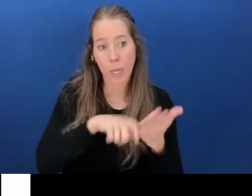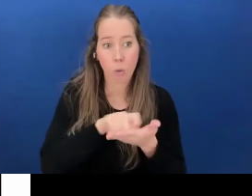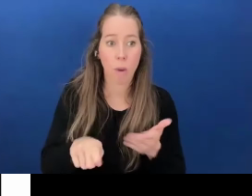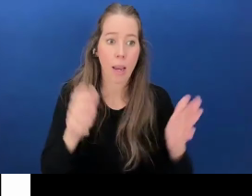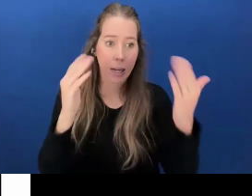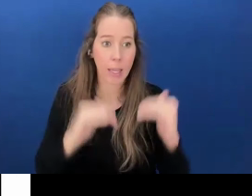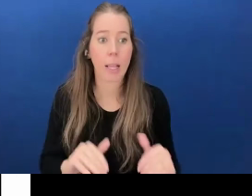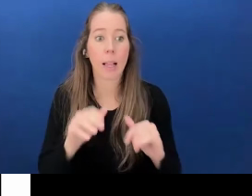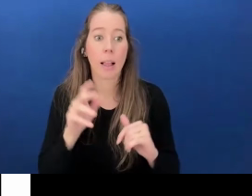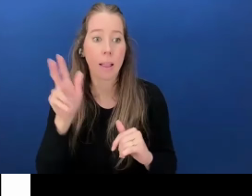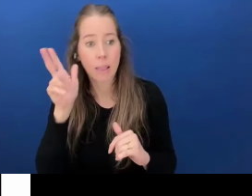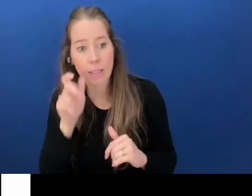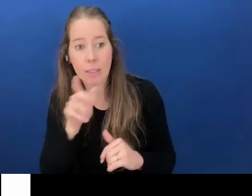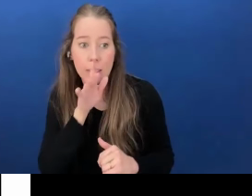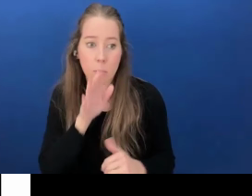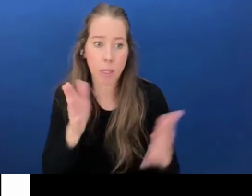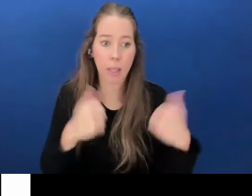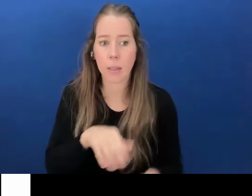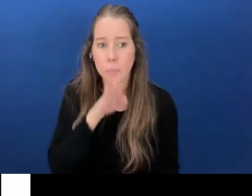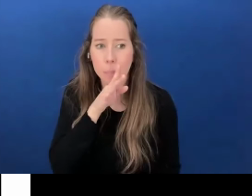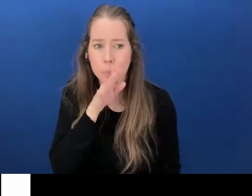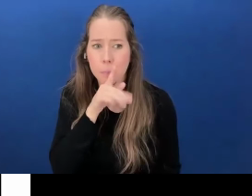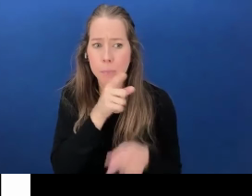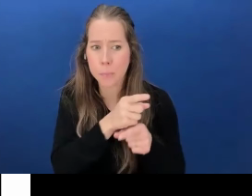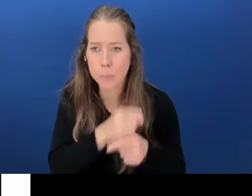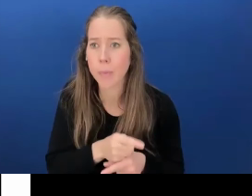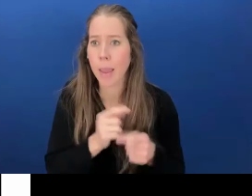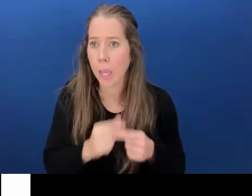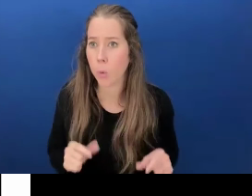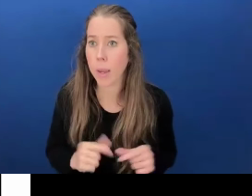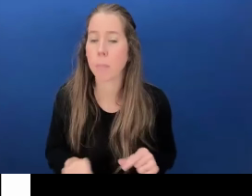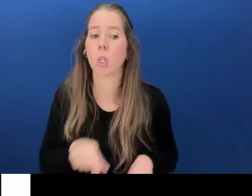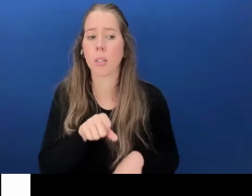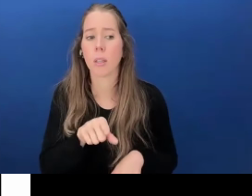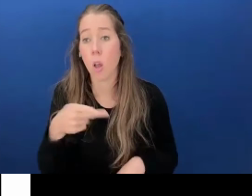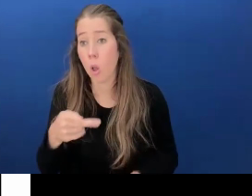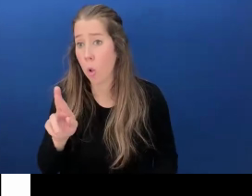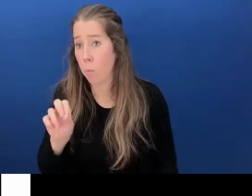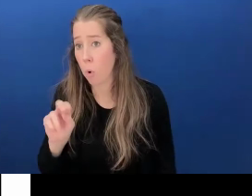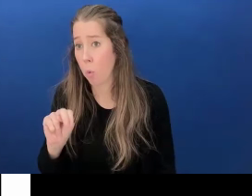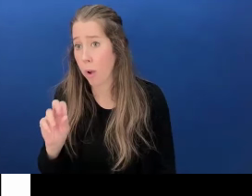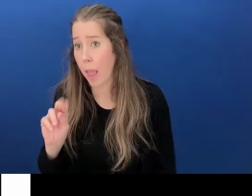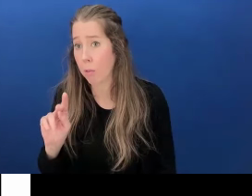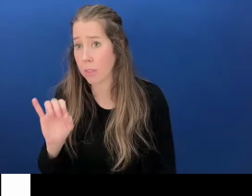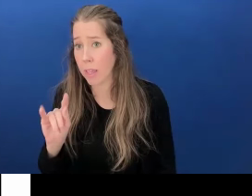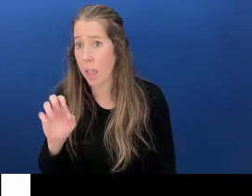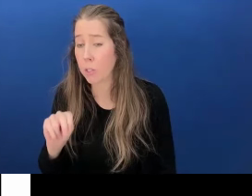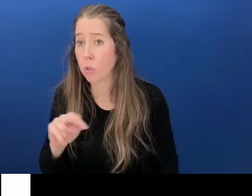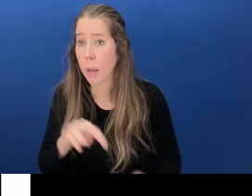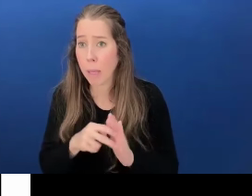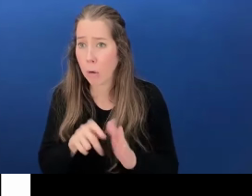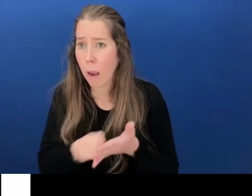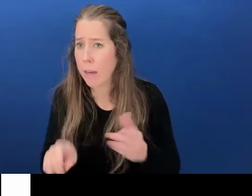grammar. So I always tell students, just because you're in a pronunciation class, you're still gonna do writing. It doesn't mean like, oh, I don't have to even